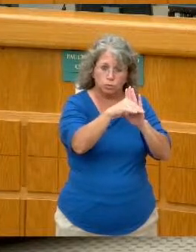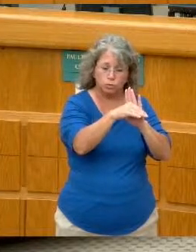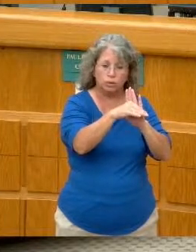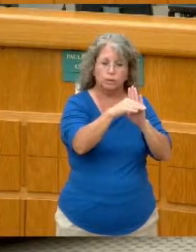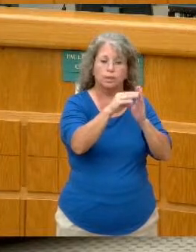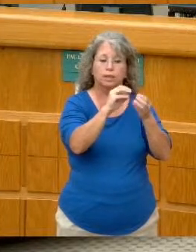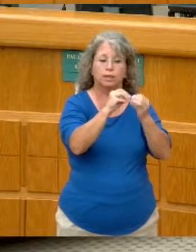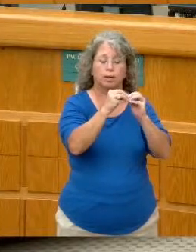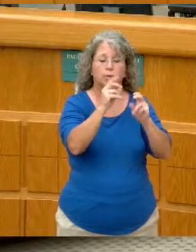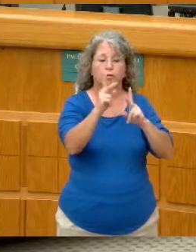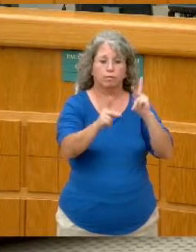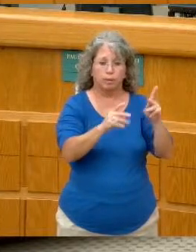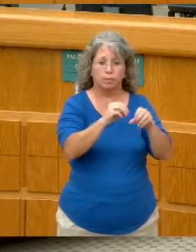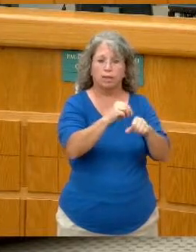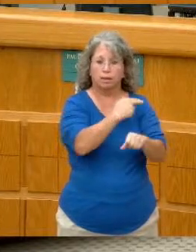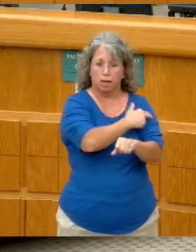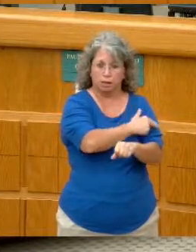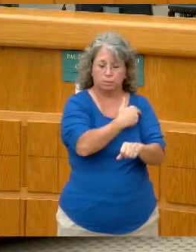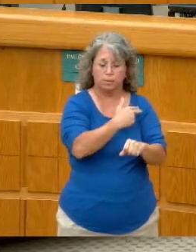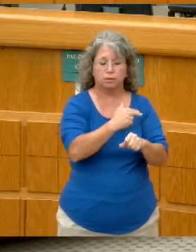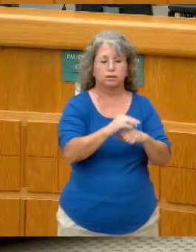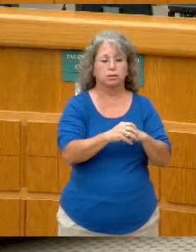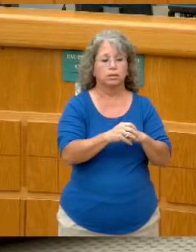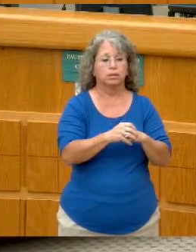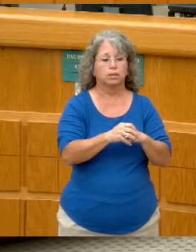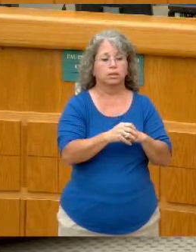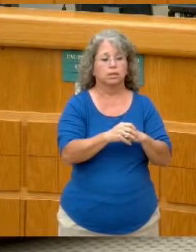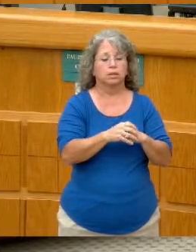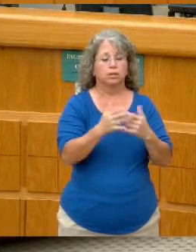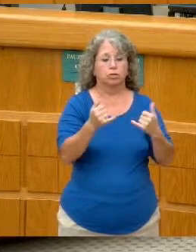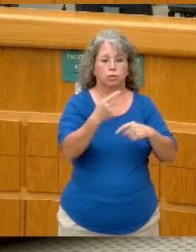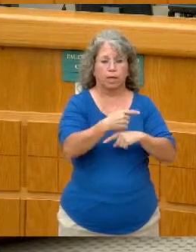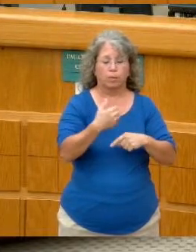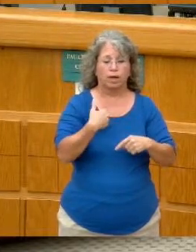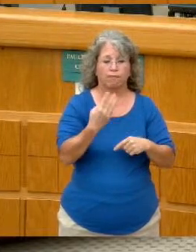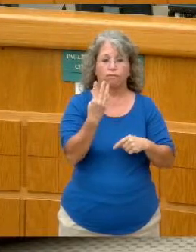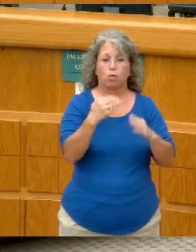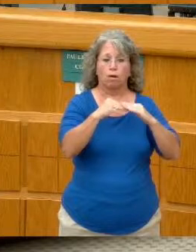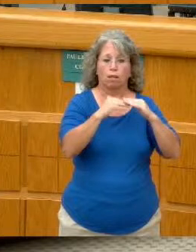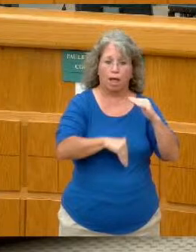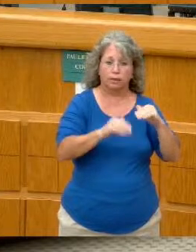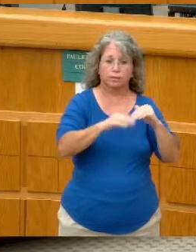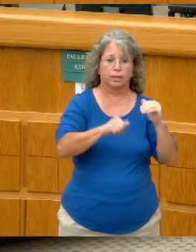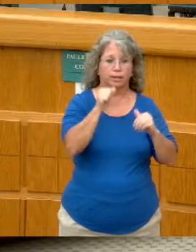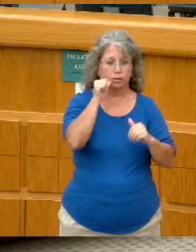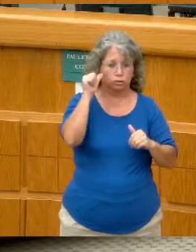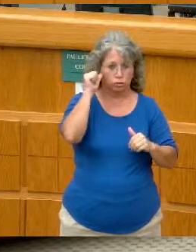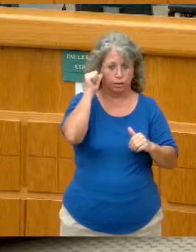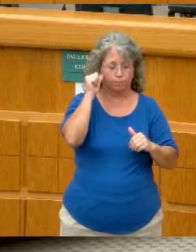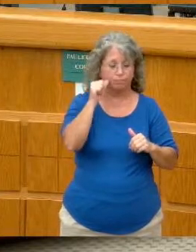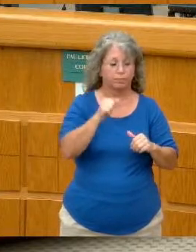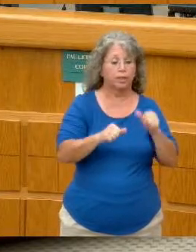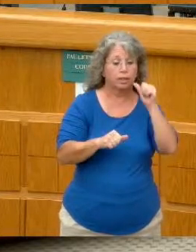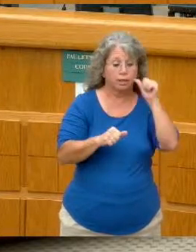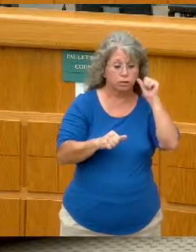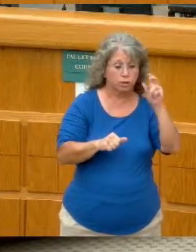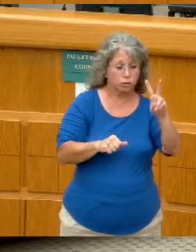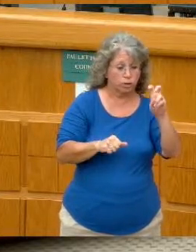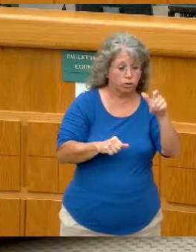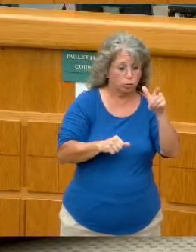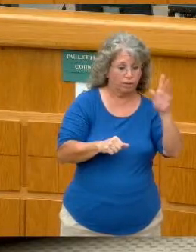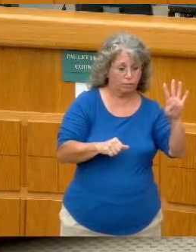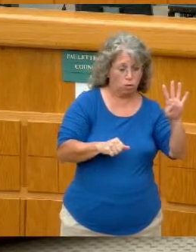good example of that. So there's 4 fewer persons in the hospital today than yesterday. So yesterday there was